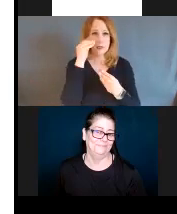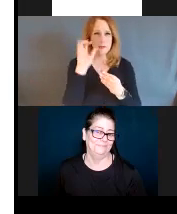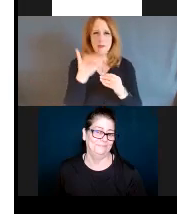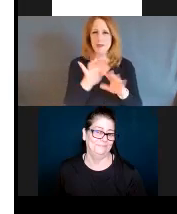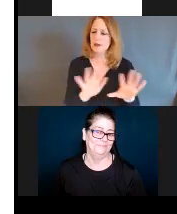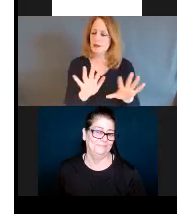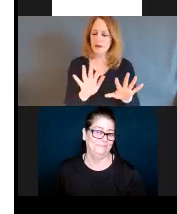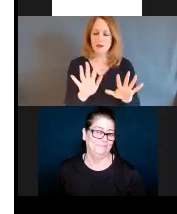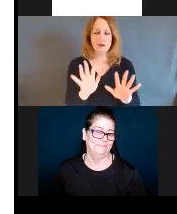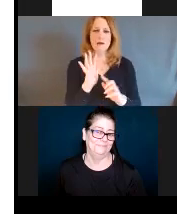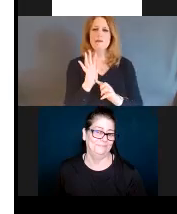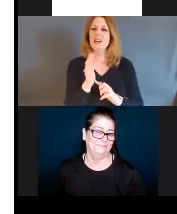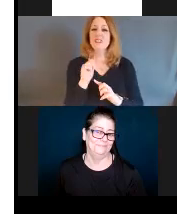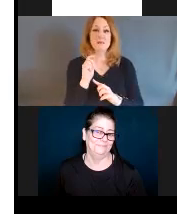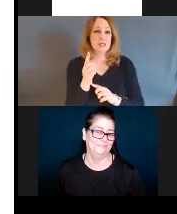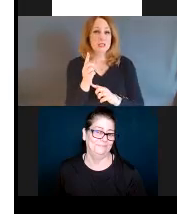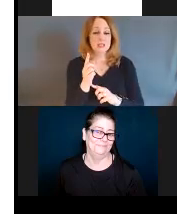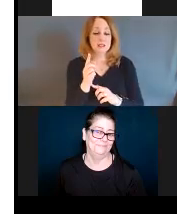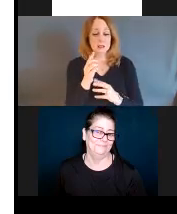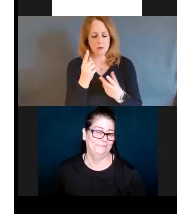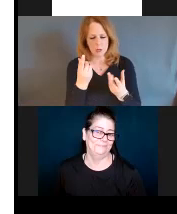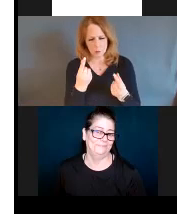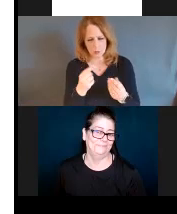5 minutes, 10 minutes, and then put it to bed.